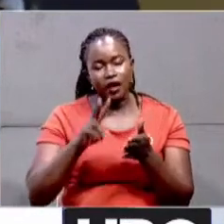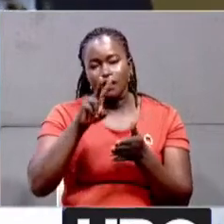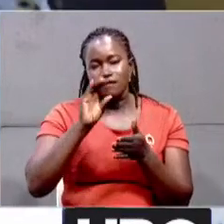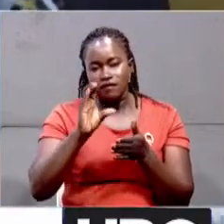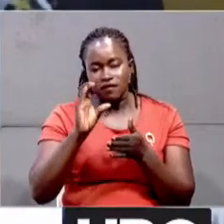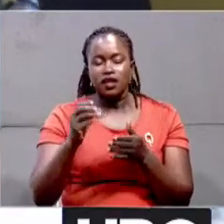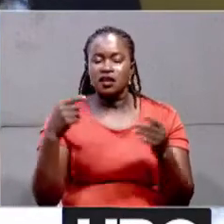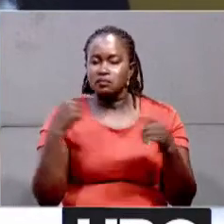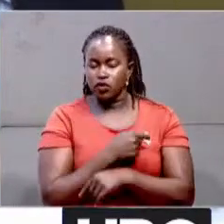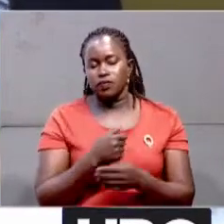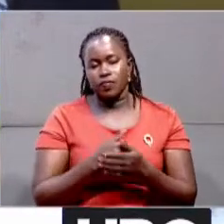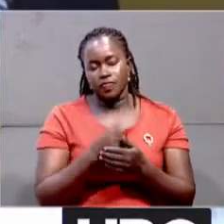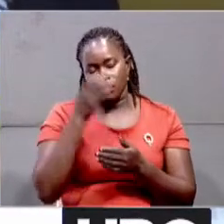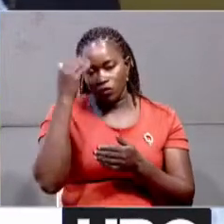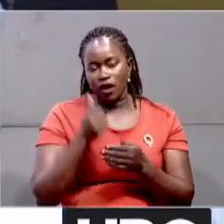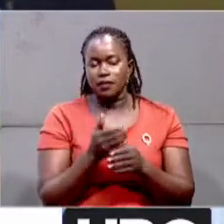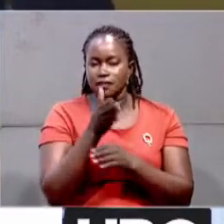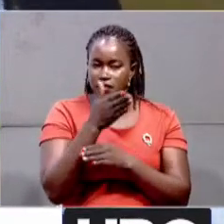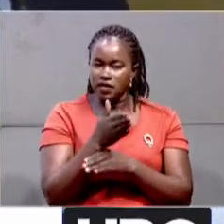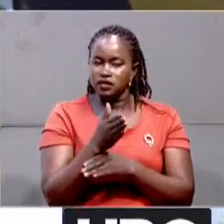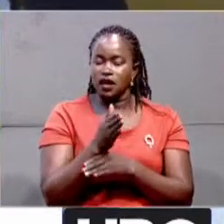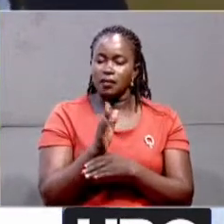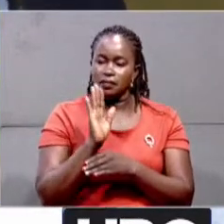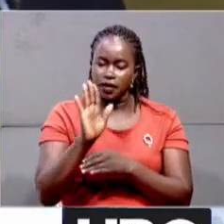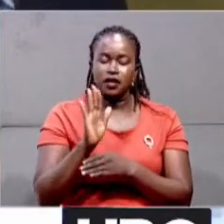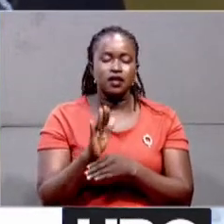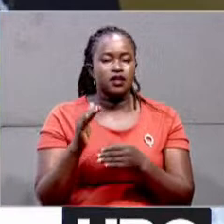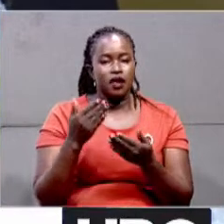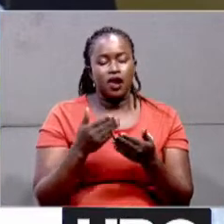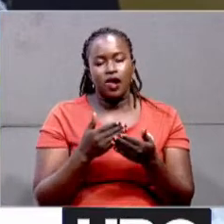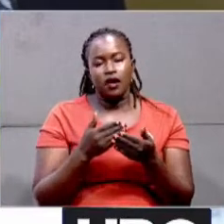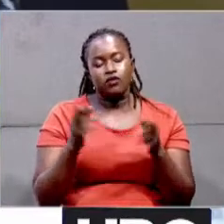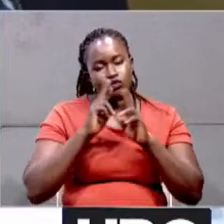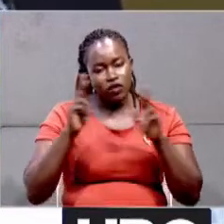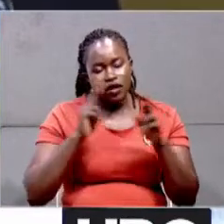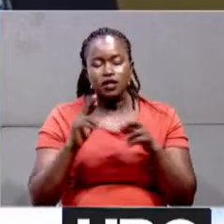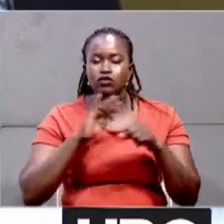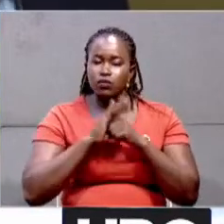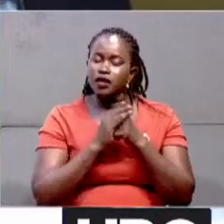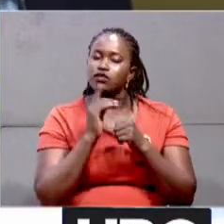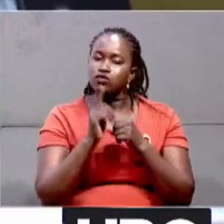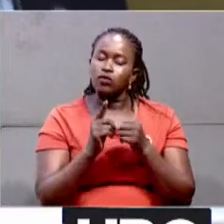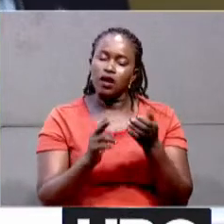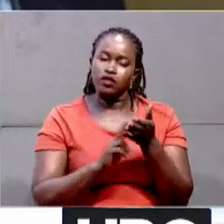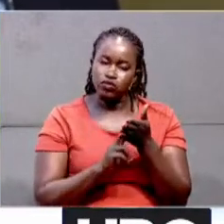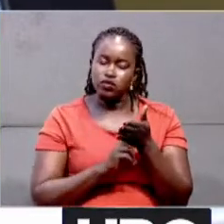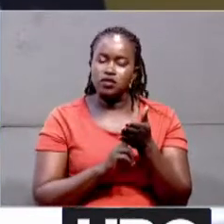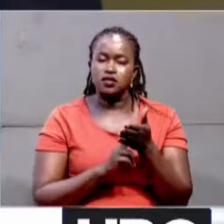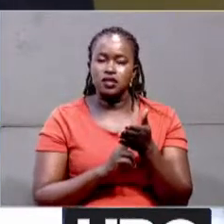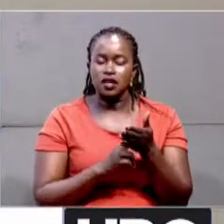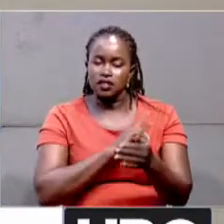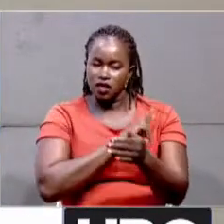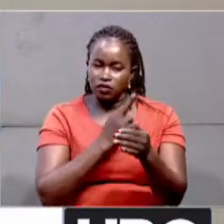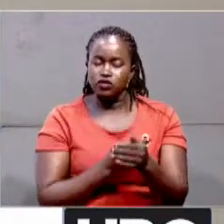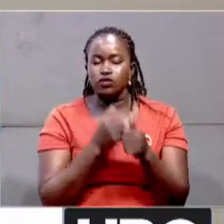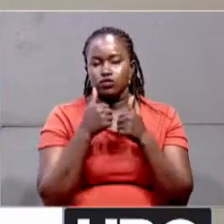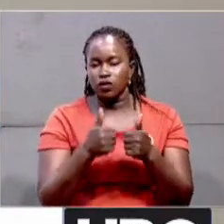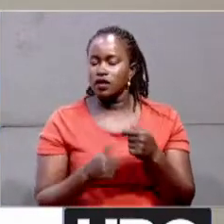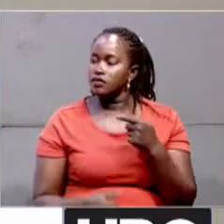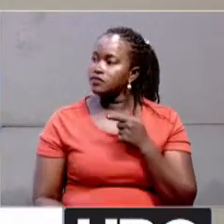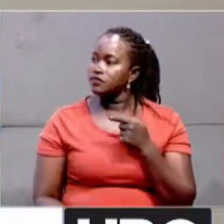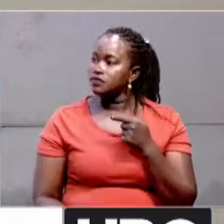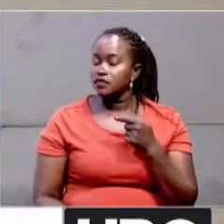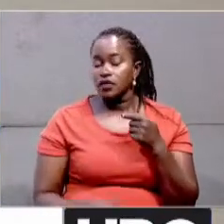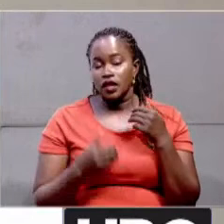areas, following the line minister's renewed charge to ensure proper utilization of the natural resources. Whatever efforts we